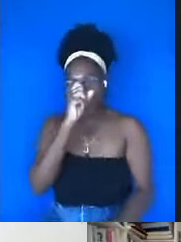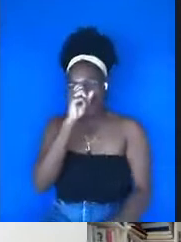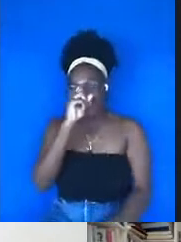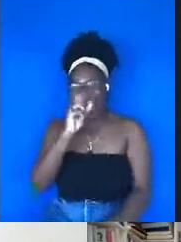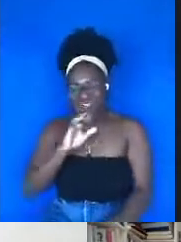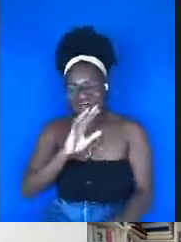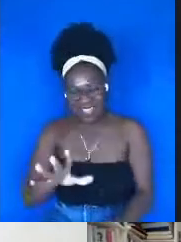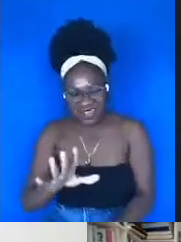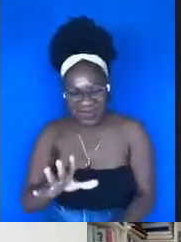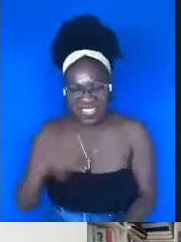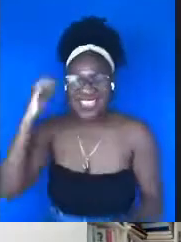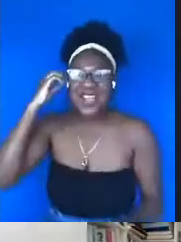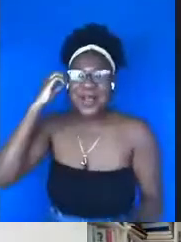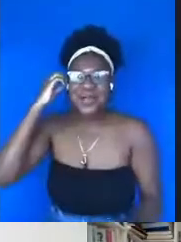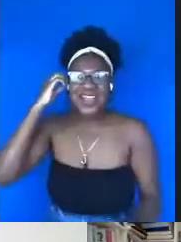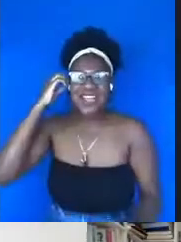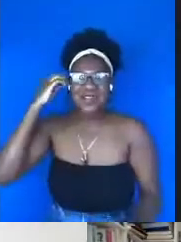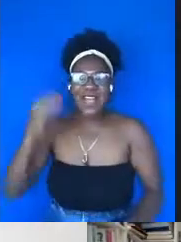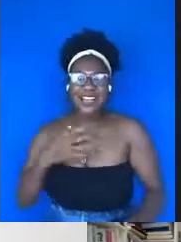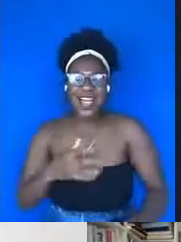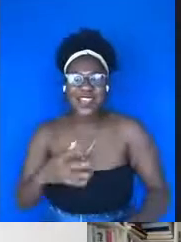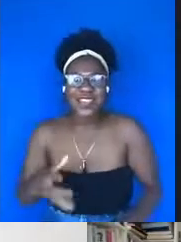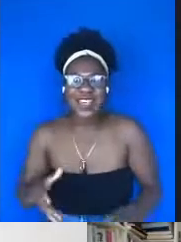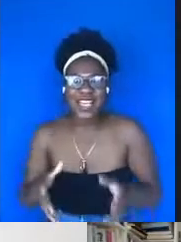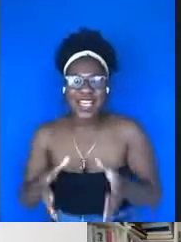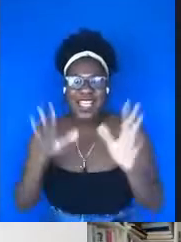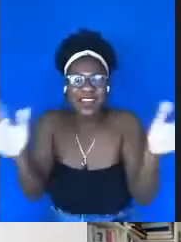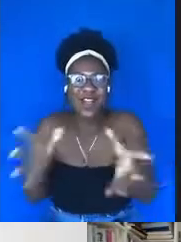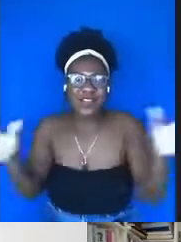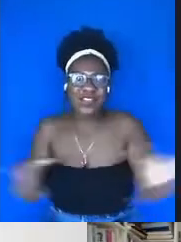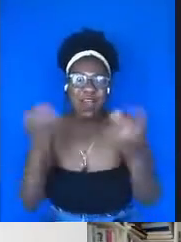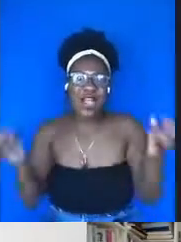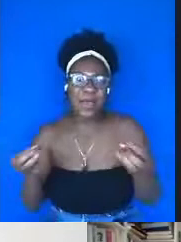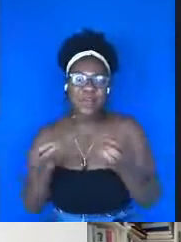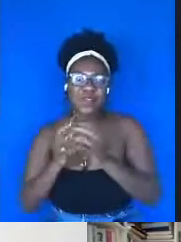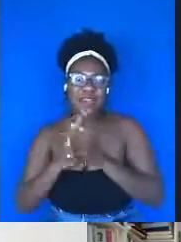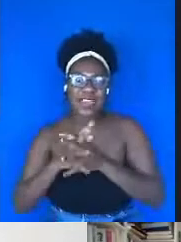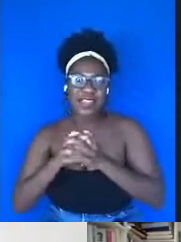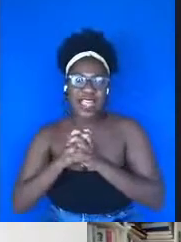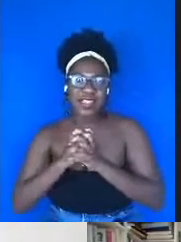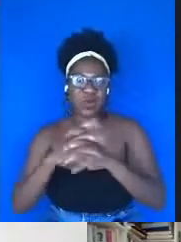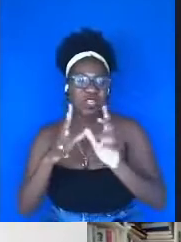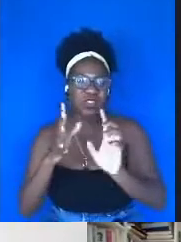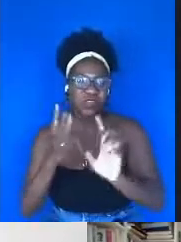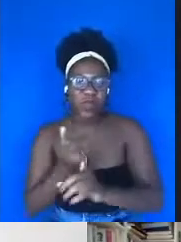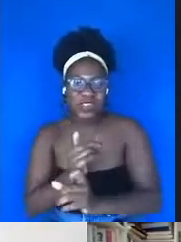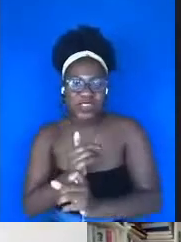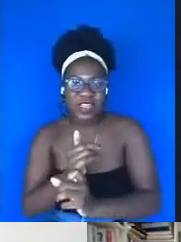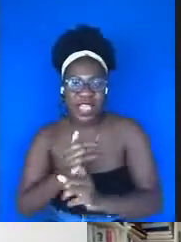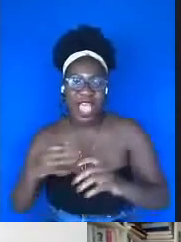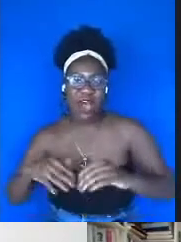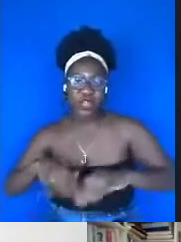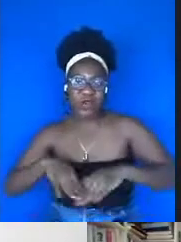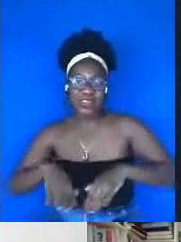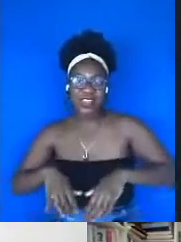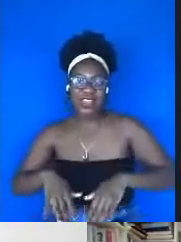just forgive me. But I think that, like, in her song, I'm able to find, like, the witch's voice